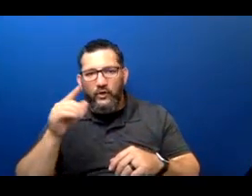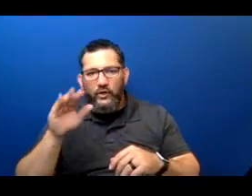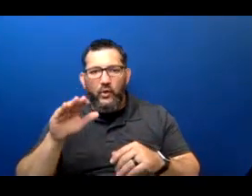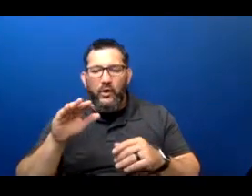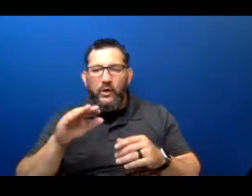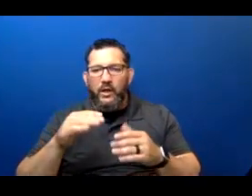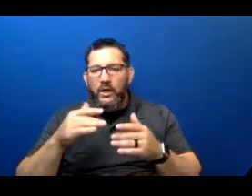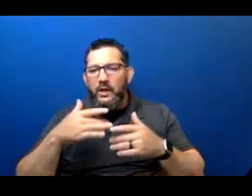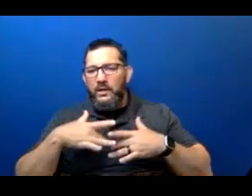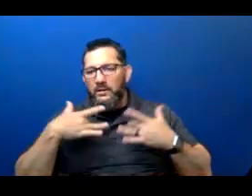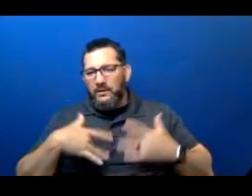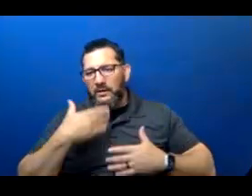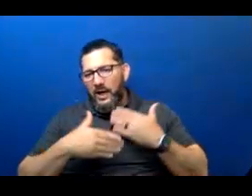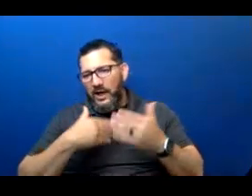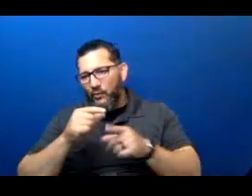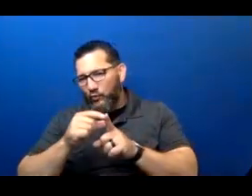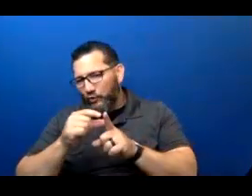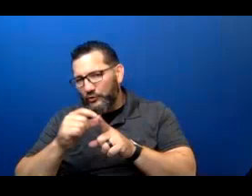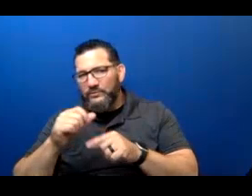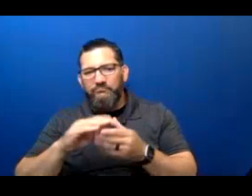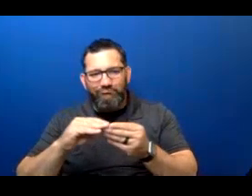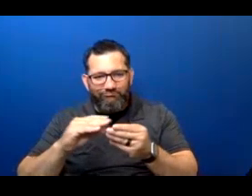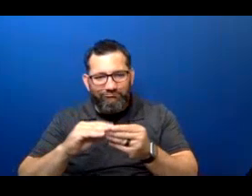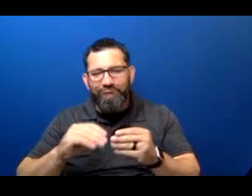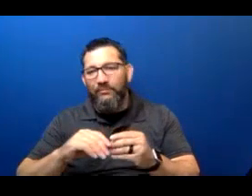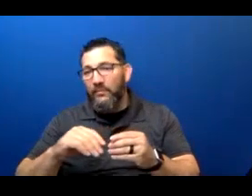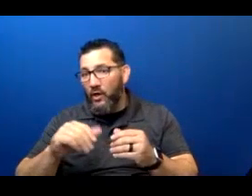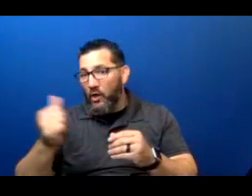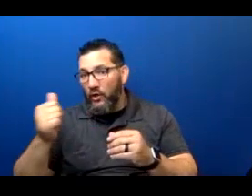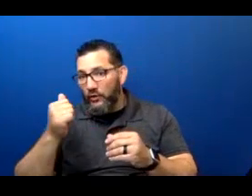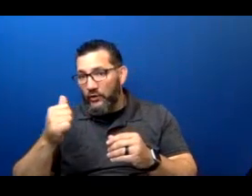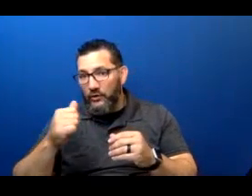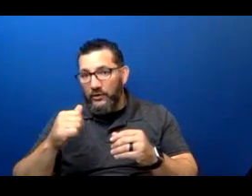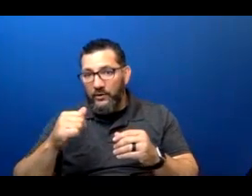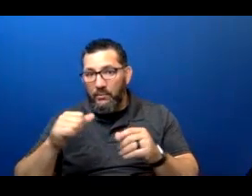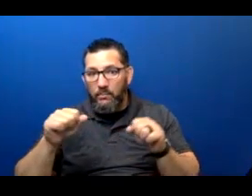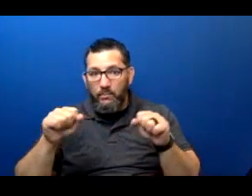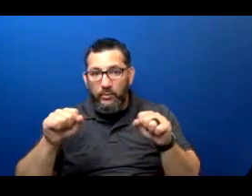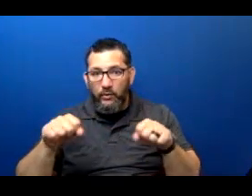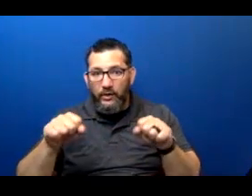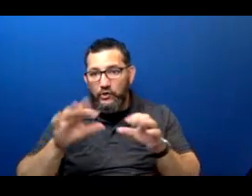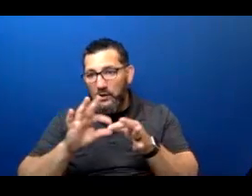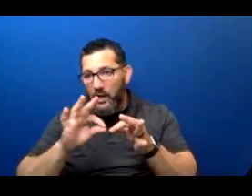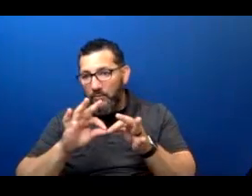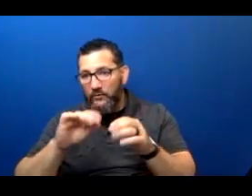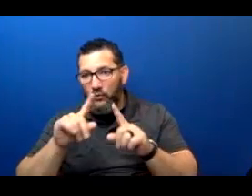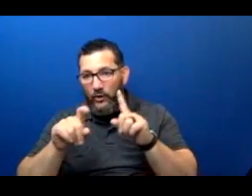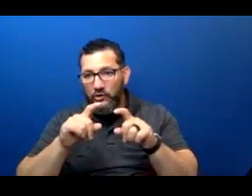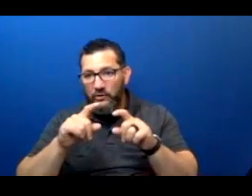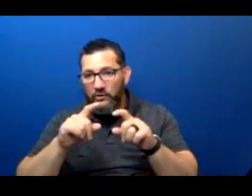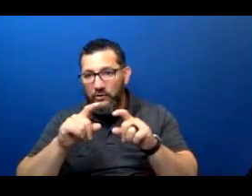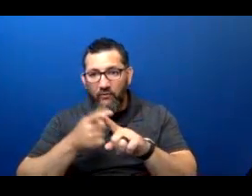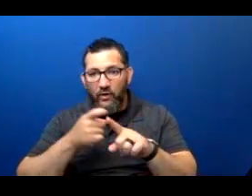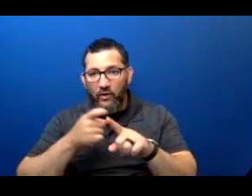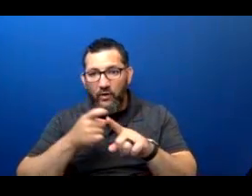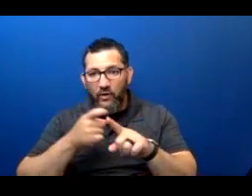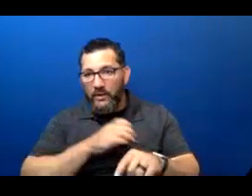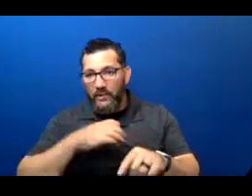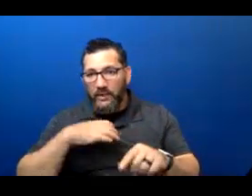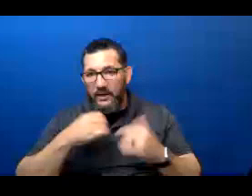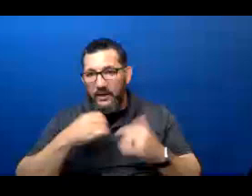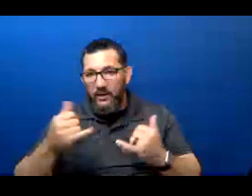as your thoughts here. Are there any other potential comments or questions from the advisory committee members at this